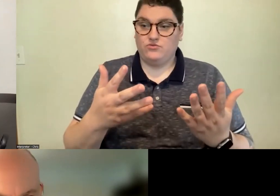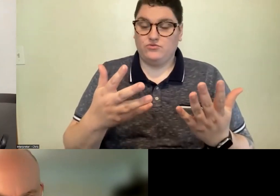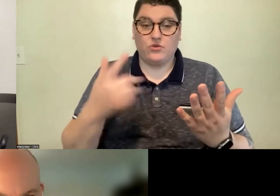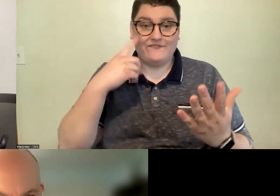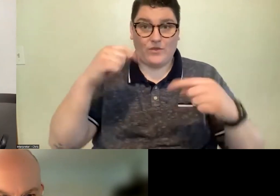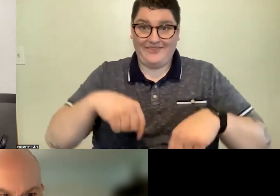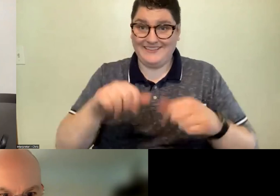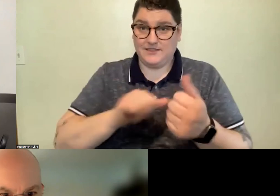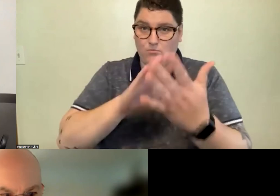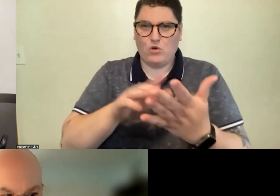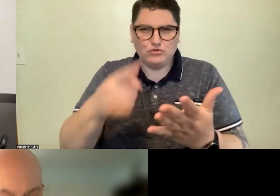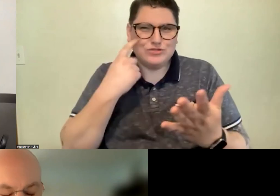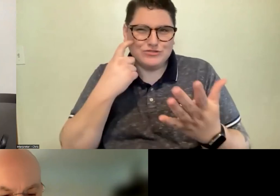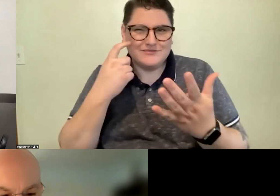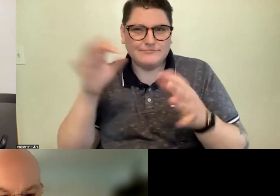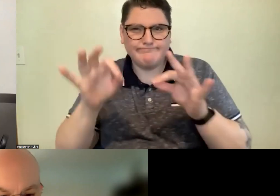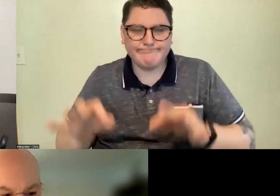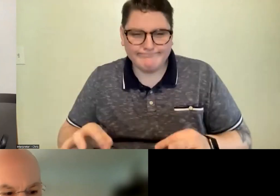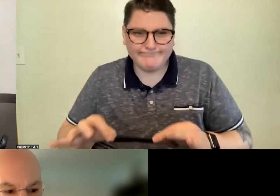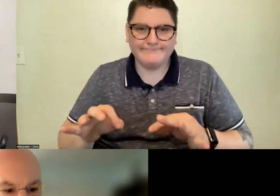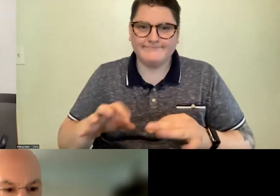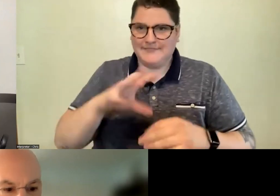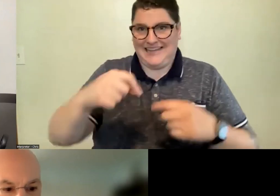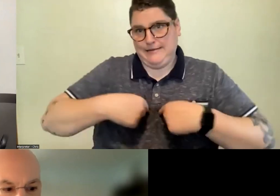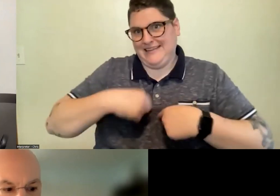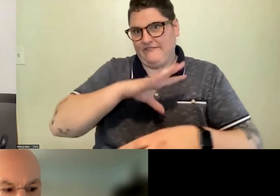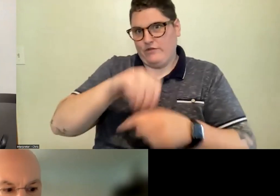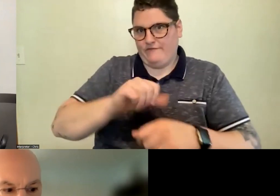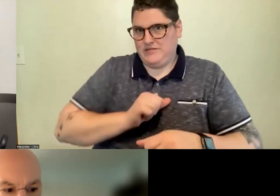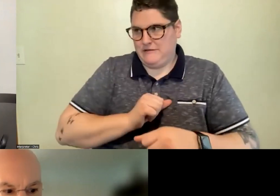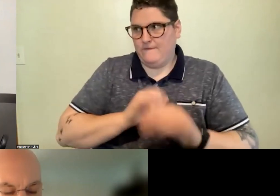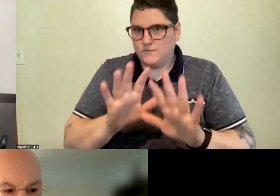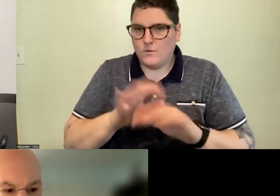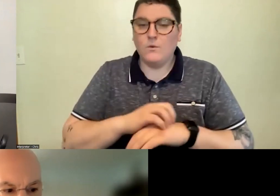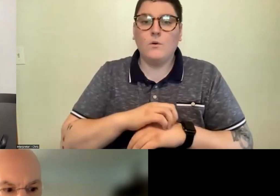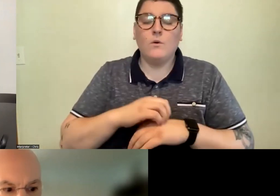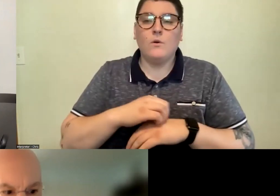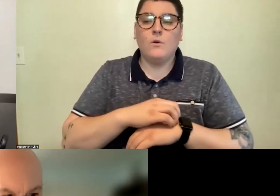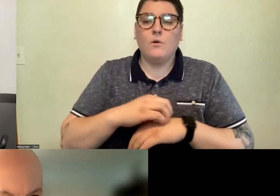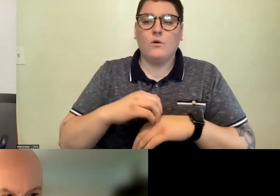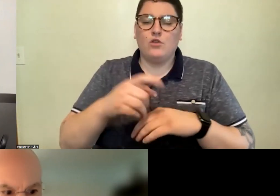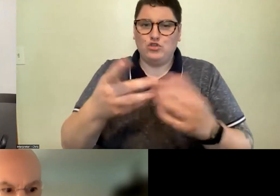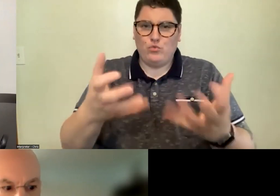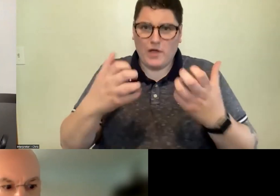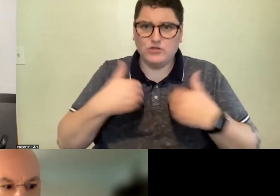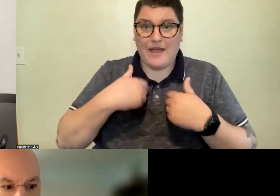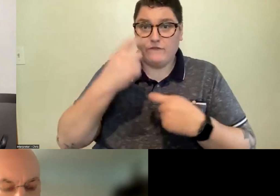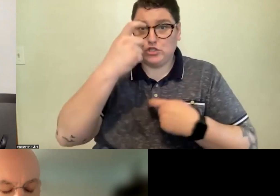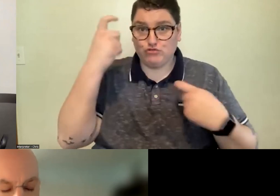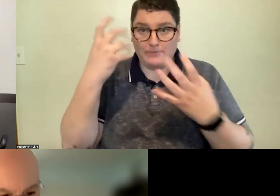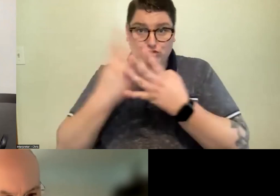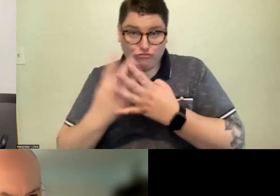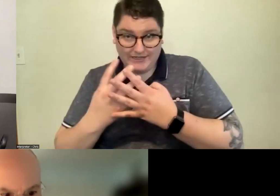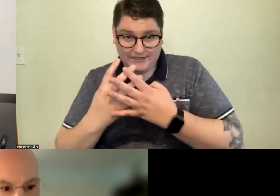you've described, not having been involved in it myself, you want to have a trauma screening and then a